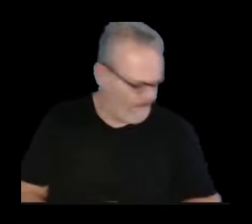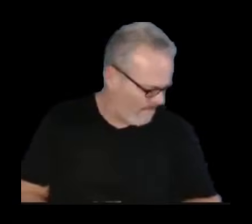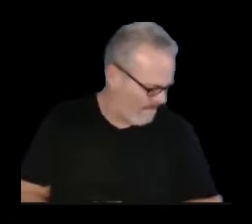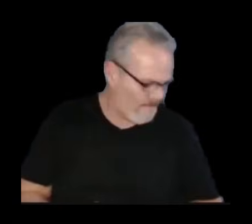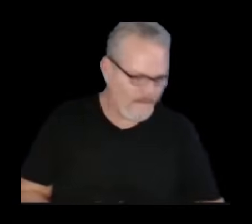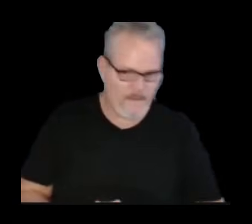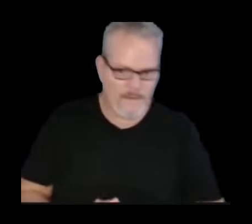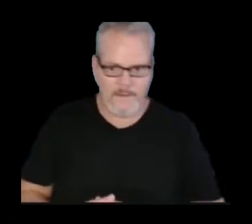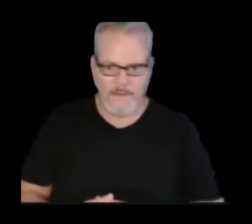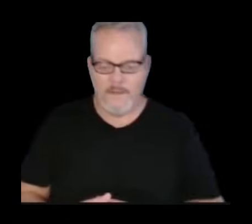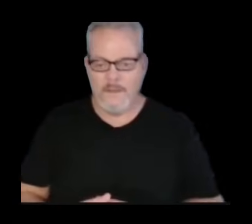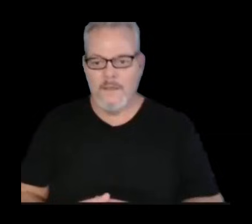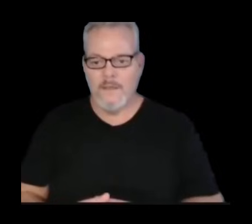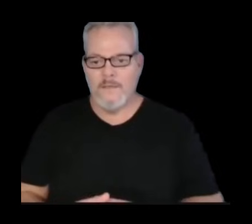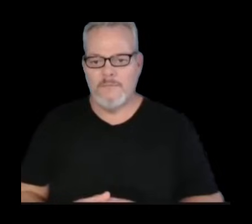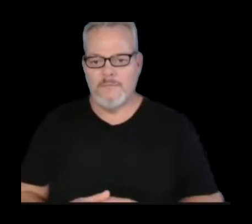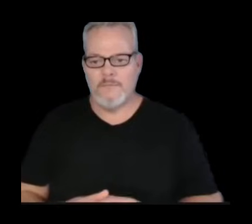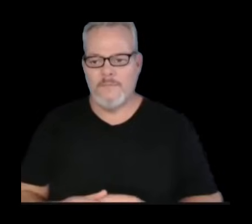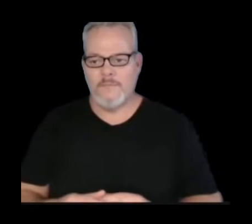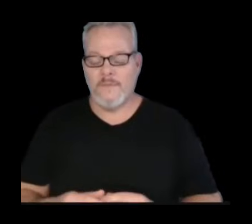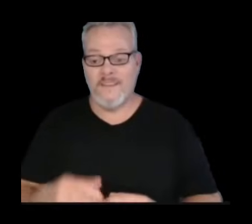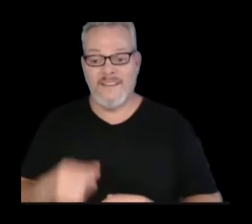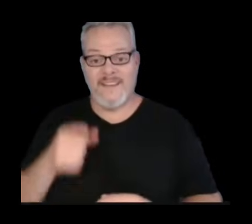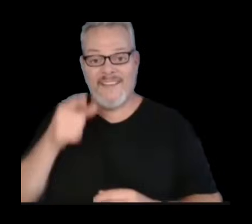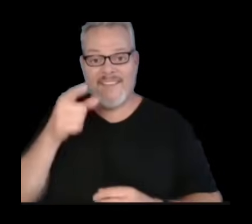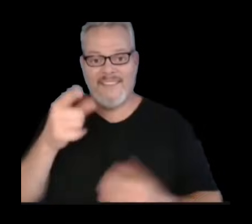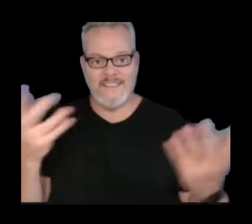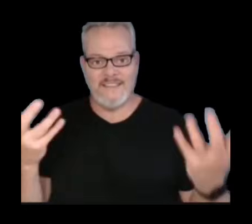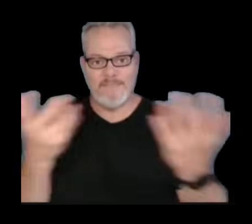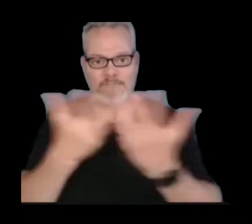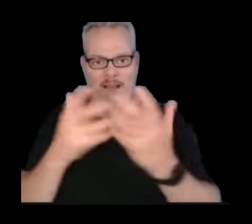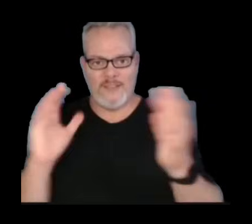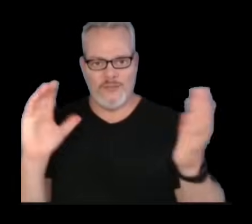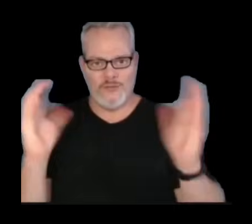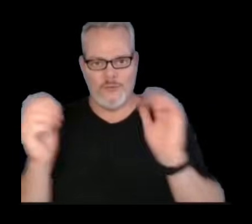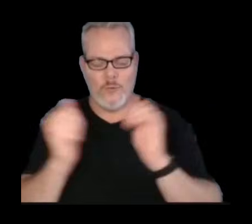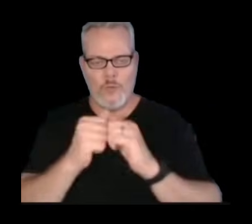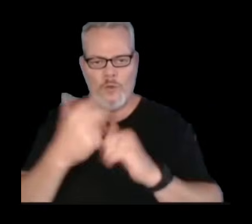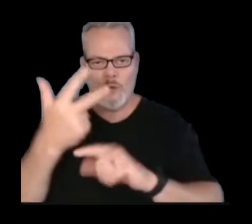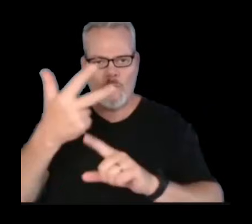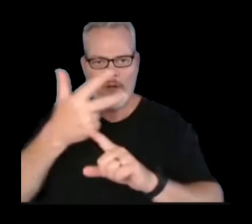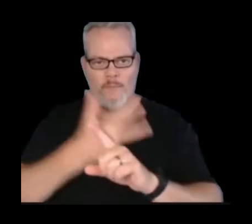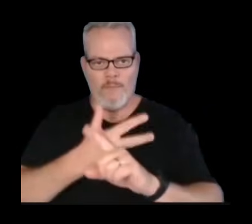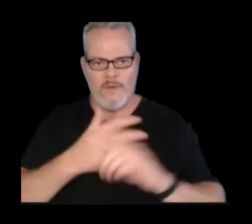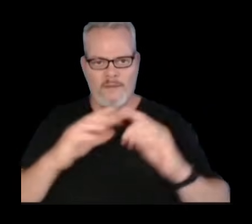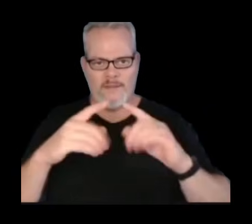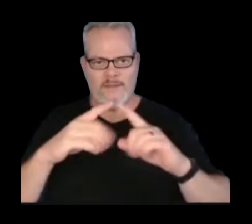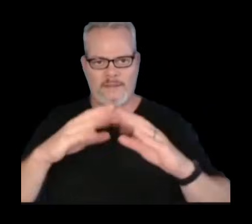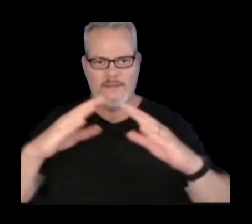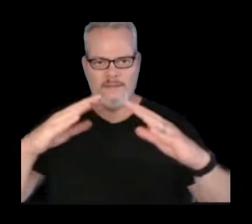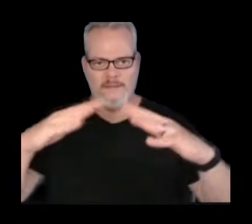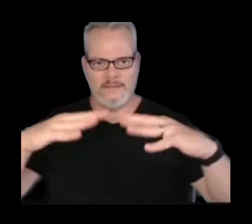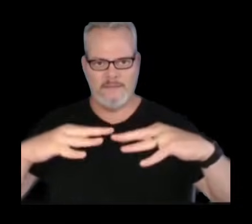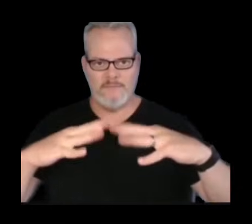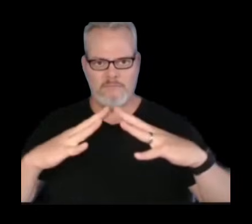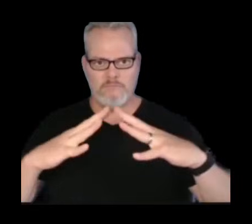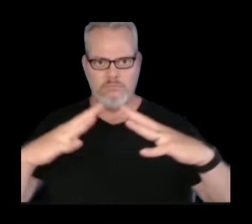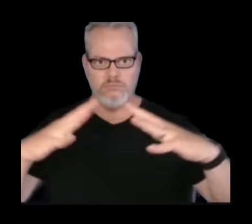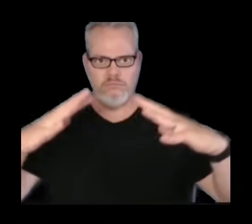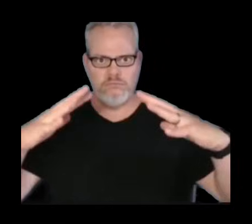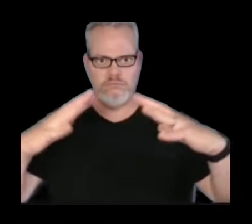So all this corresponds, if you look here at the 3-month tilt on Kilauea Summit, we are